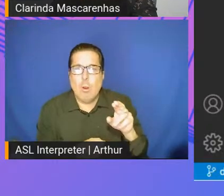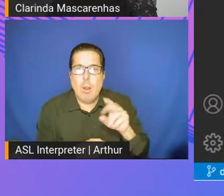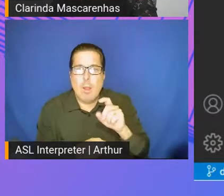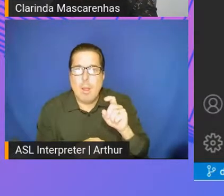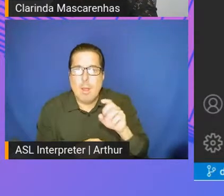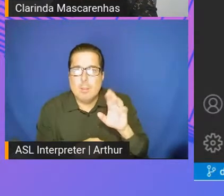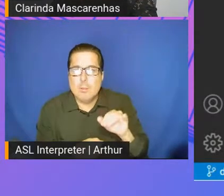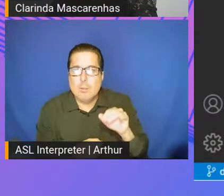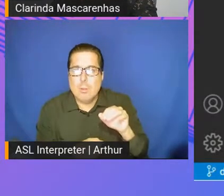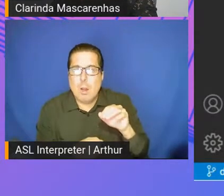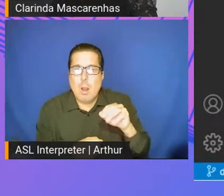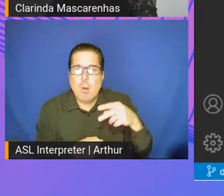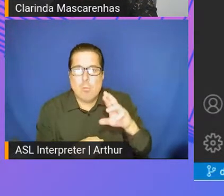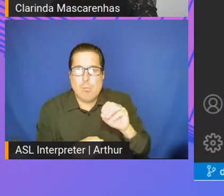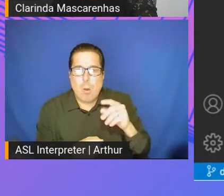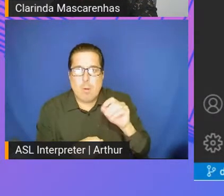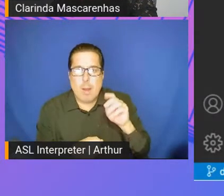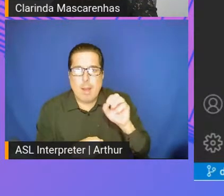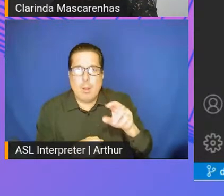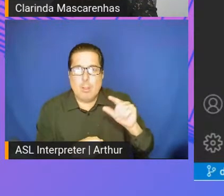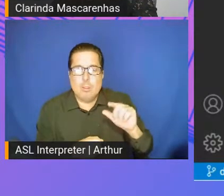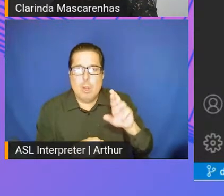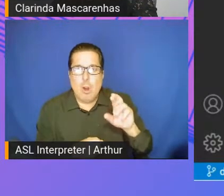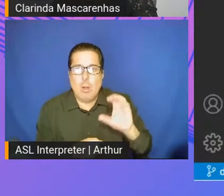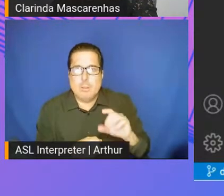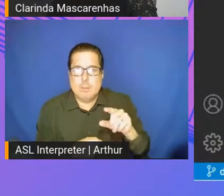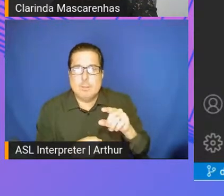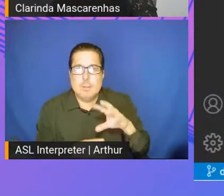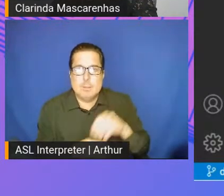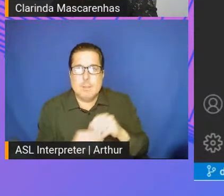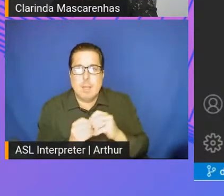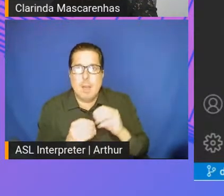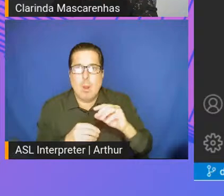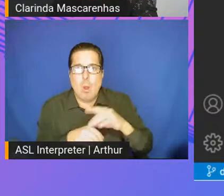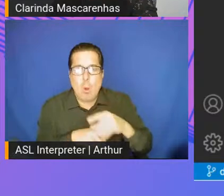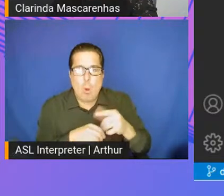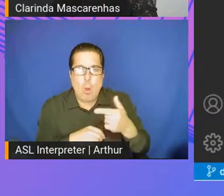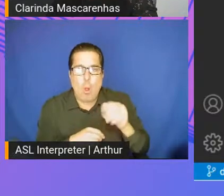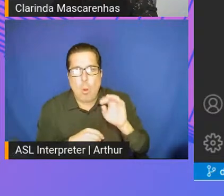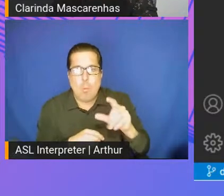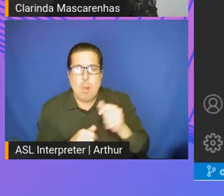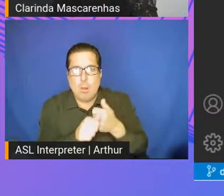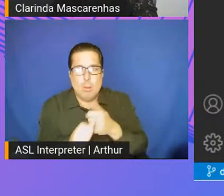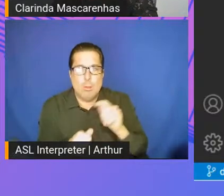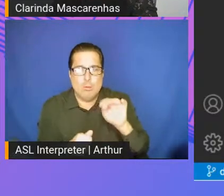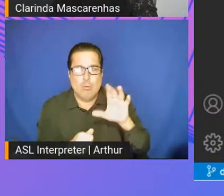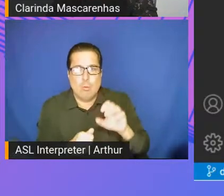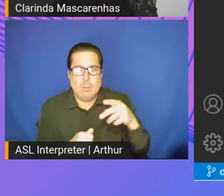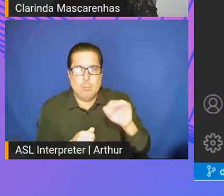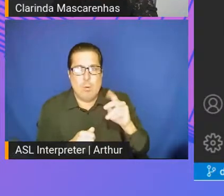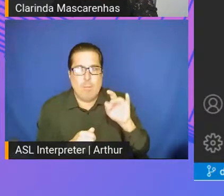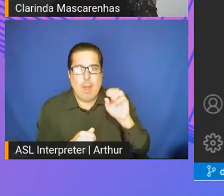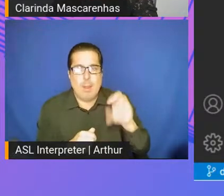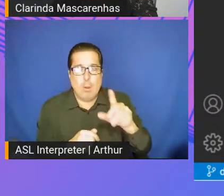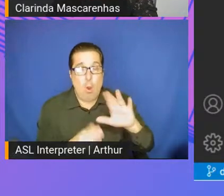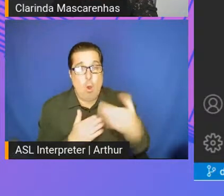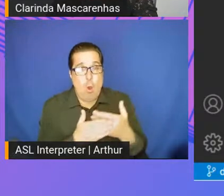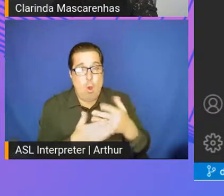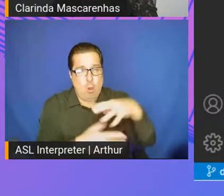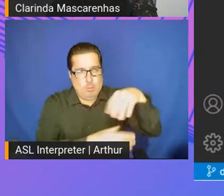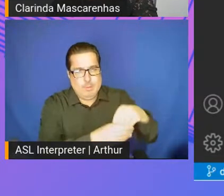and the gRPC exporter in the global trace provider. Here I put all of them in single